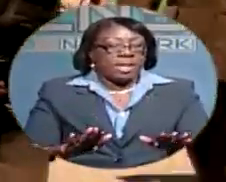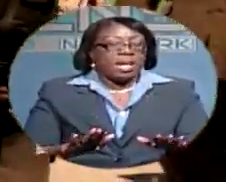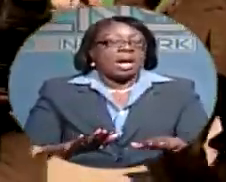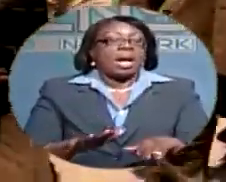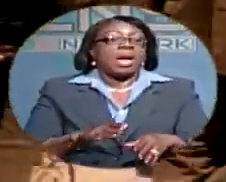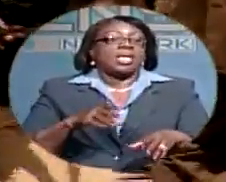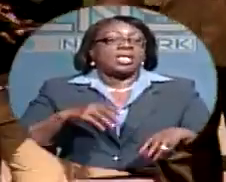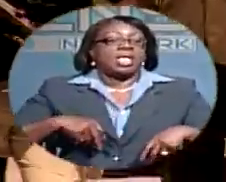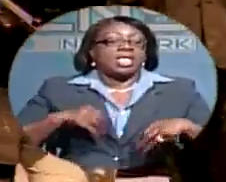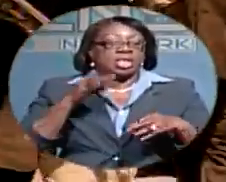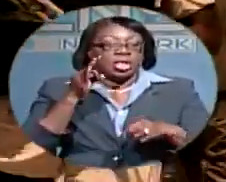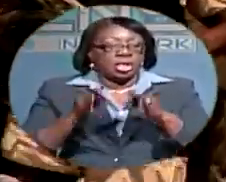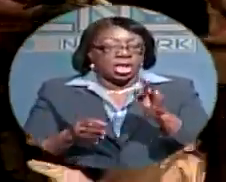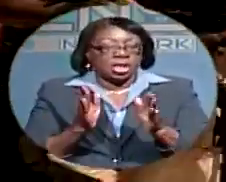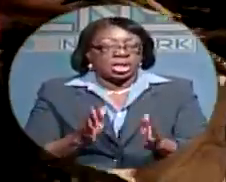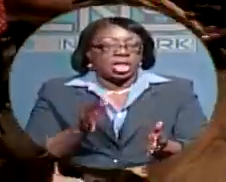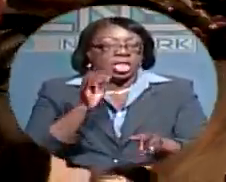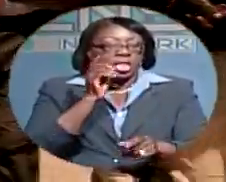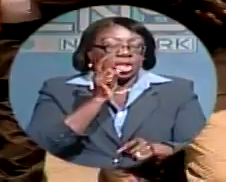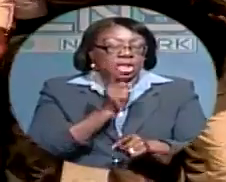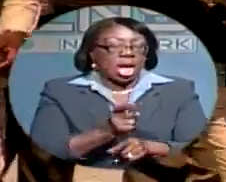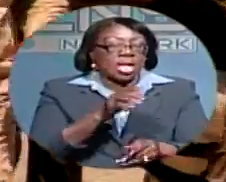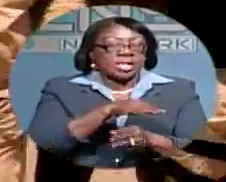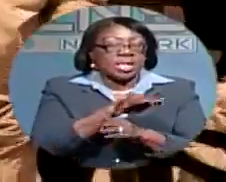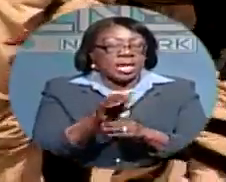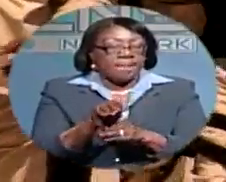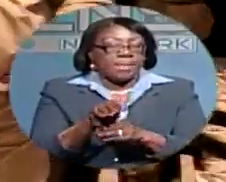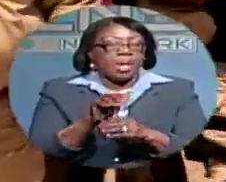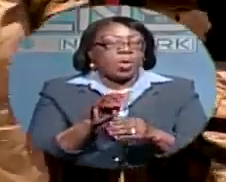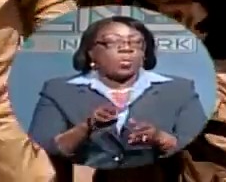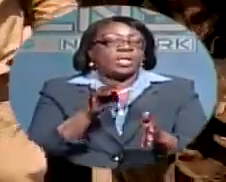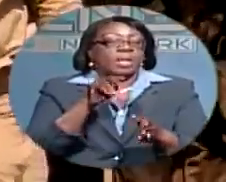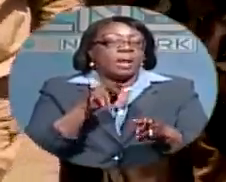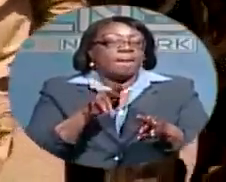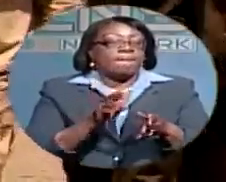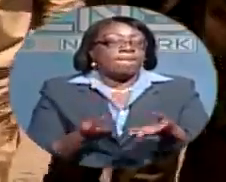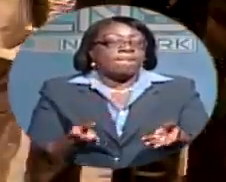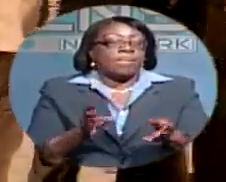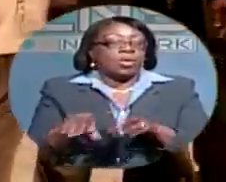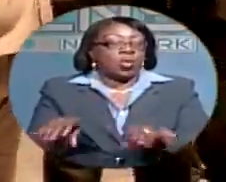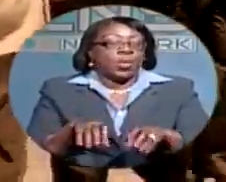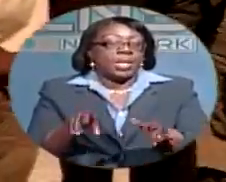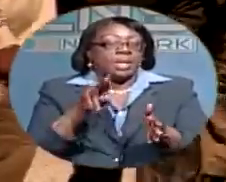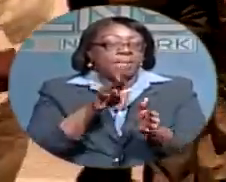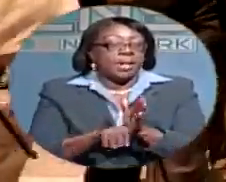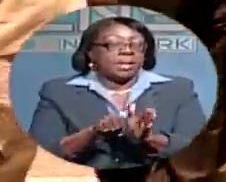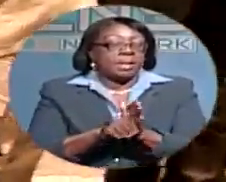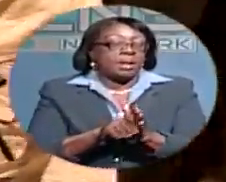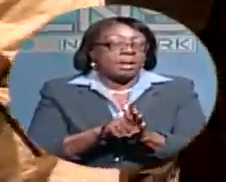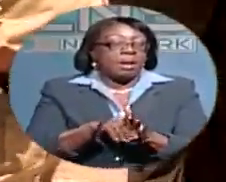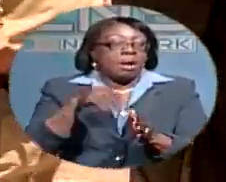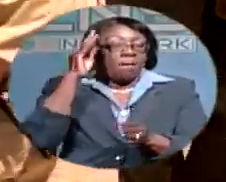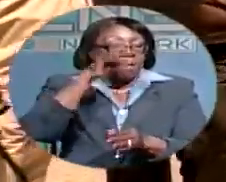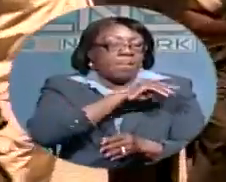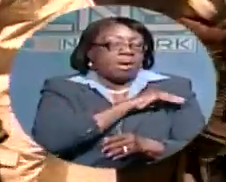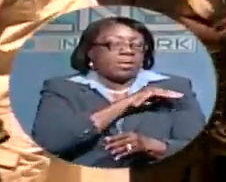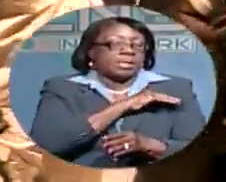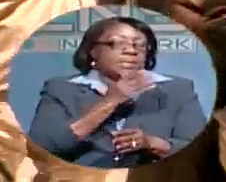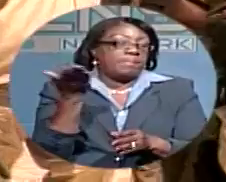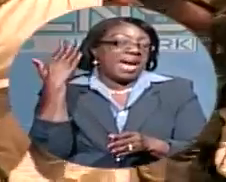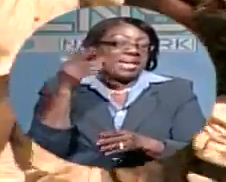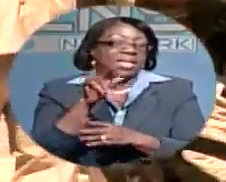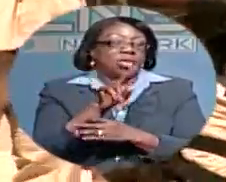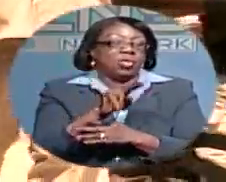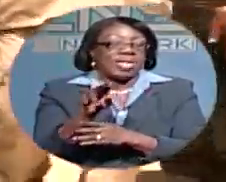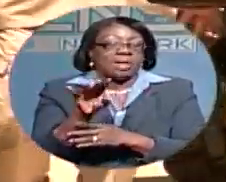abetting in committing the murder of Delano Morris back on August 21st of 2009. Morris was gunned down. Stubbs was